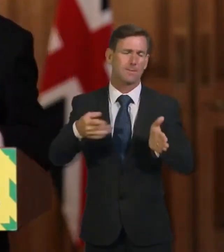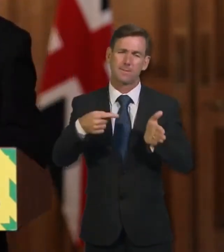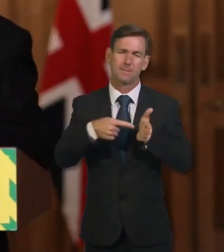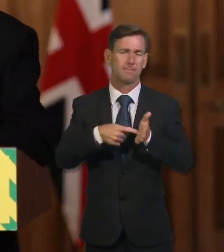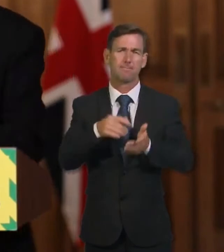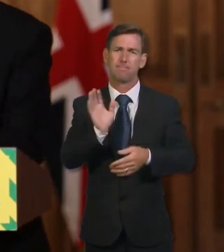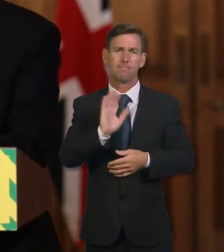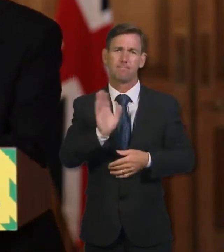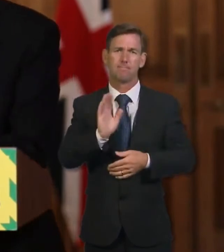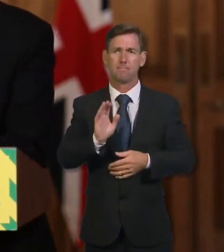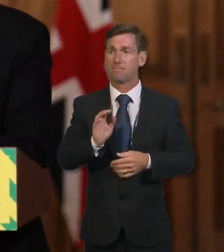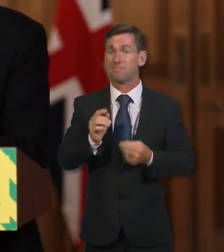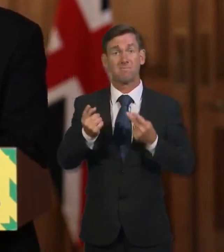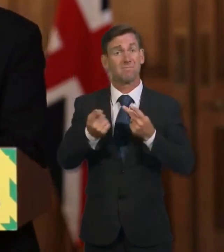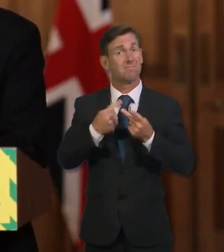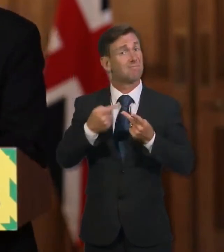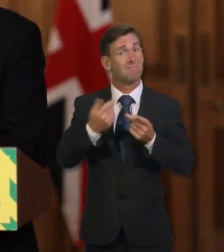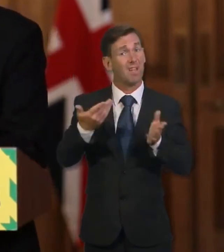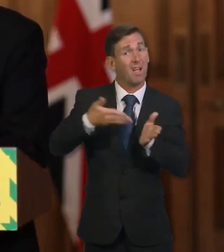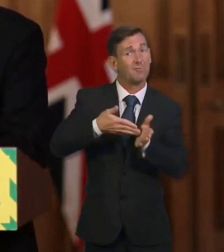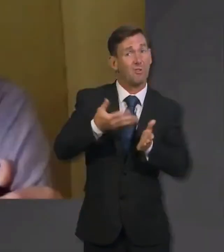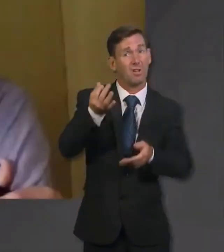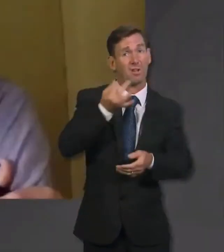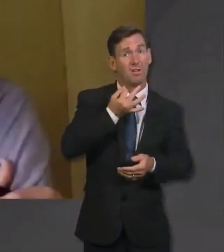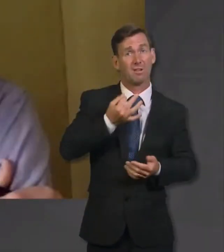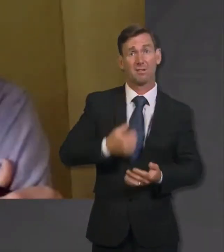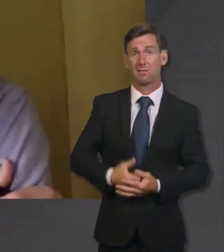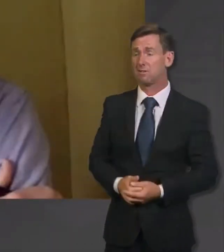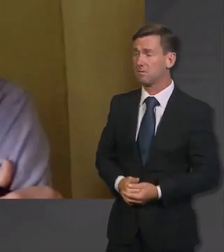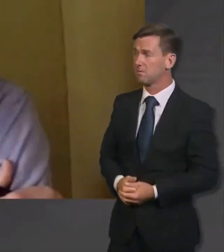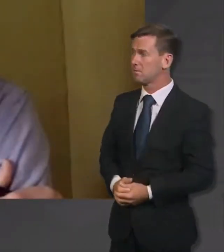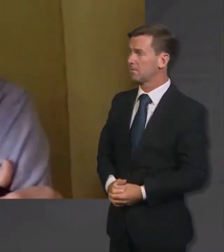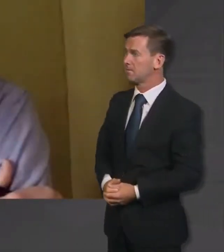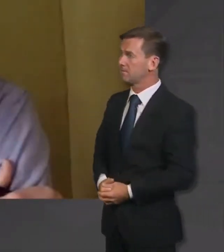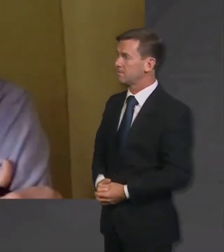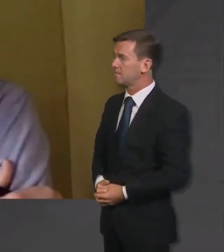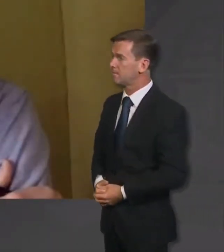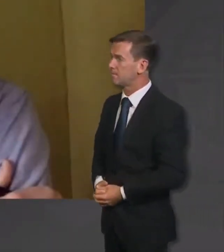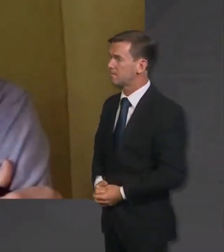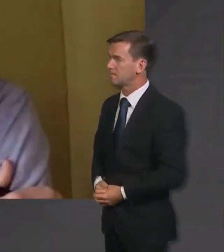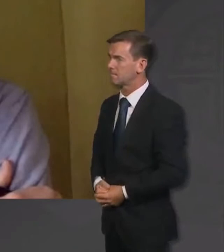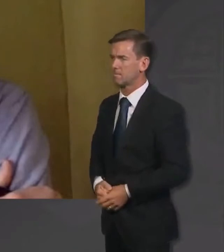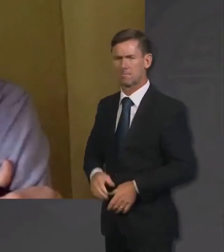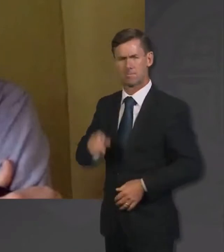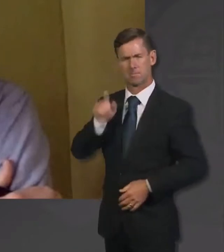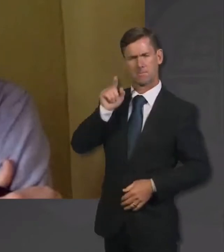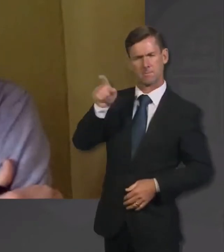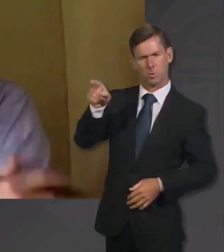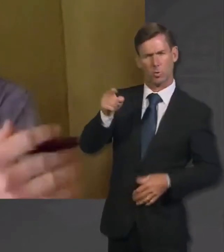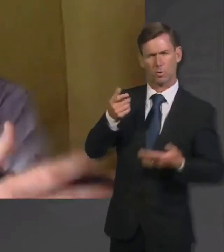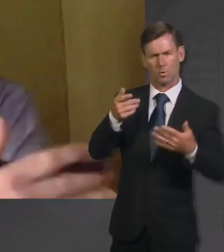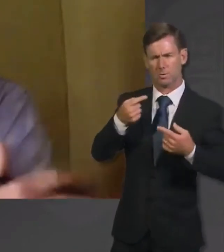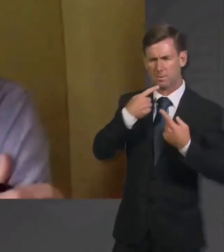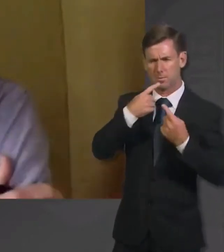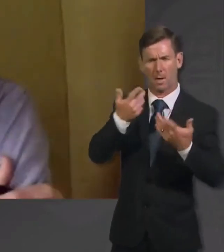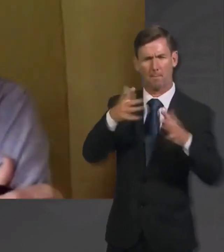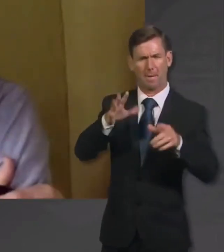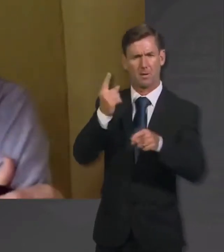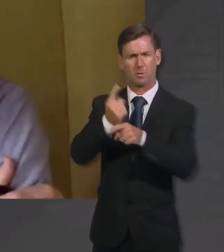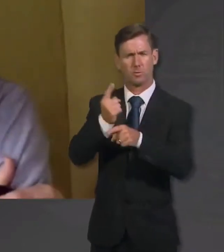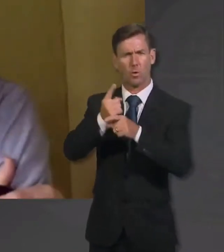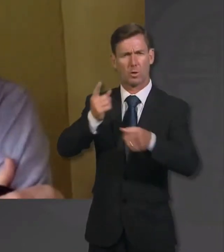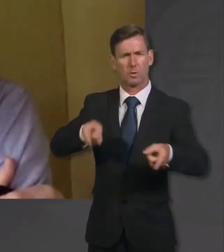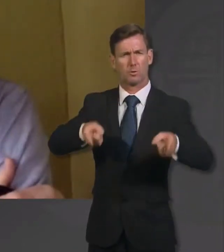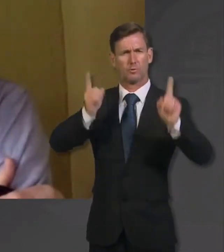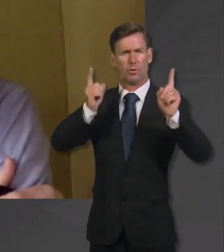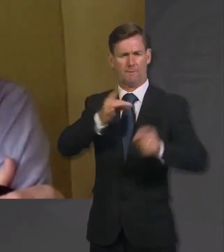there? Yeah, you said you spoke to Chris Whitty, the Chief Medical Officer, today. Do you get a sense from speaking